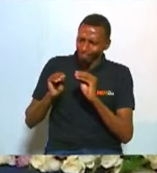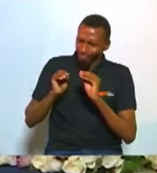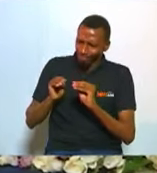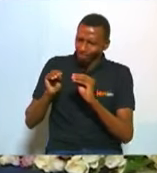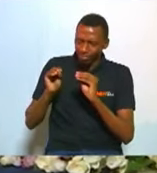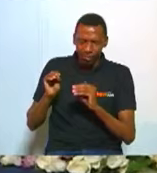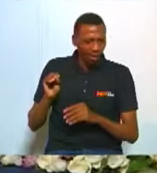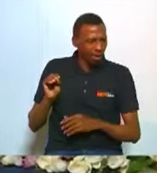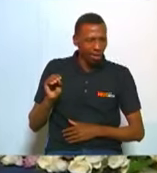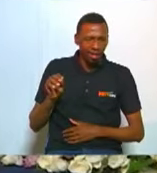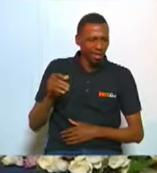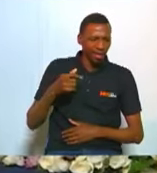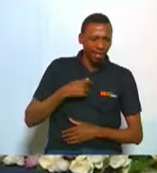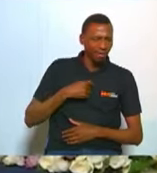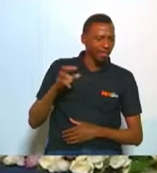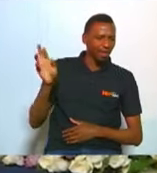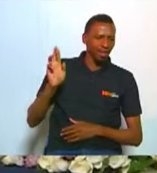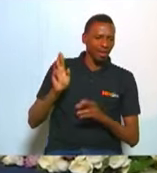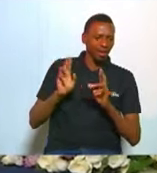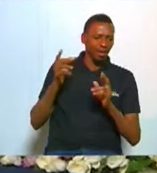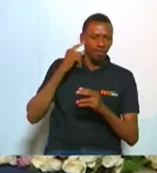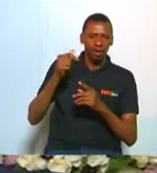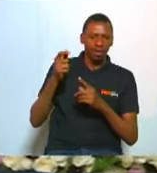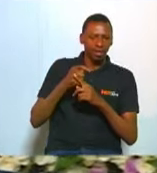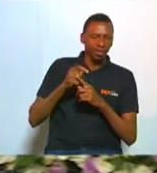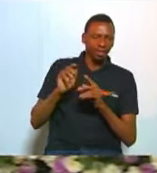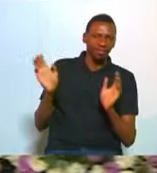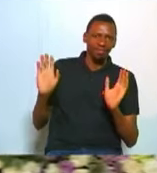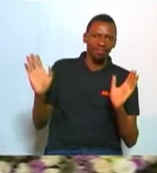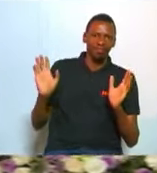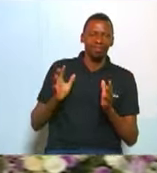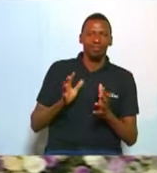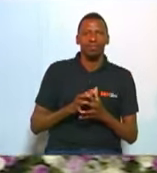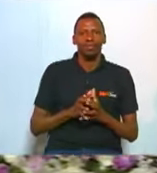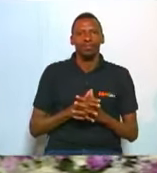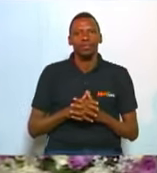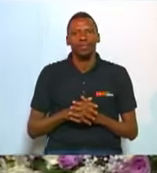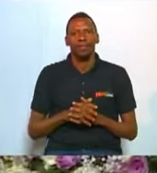am not ready for another training.